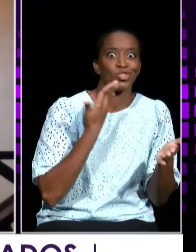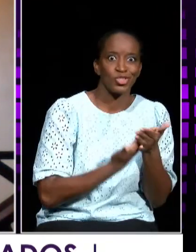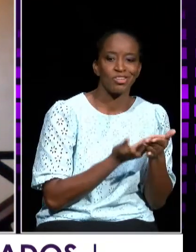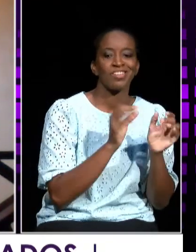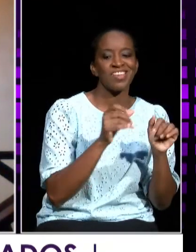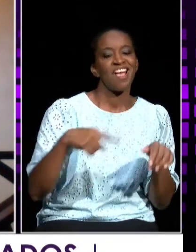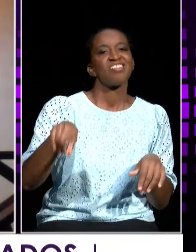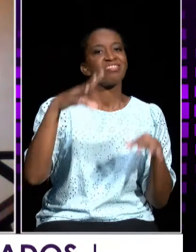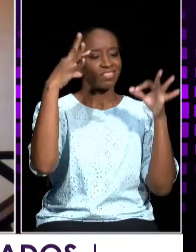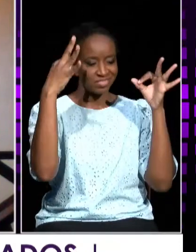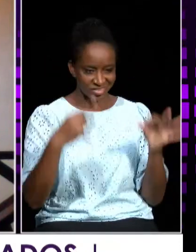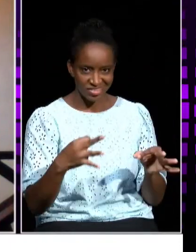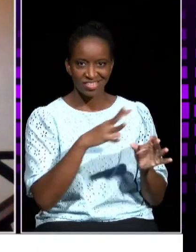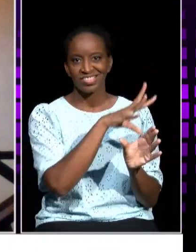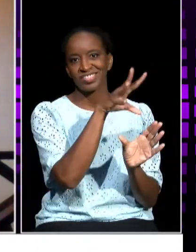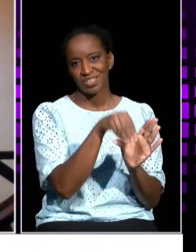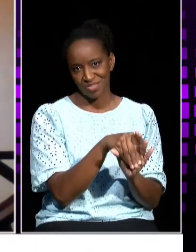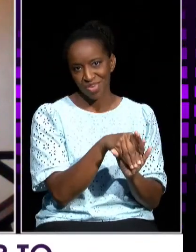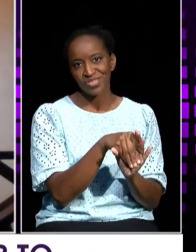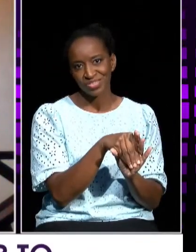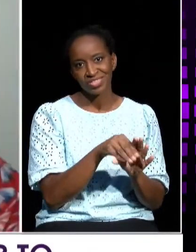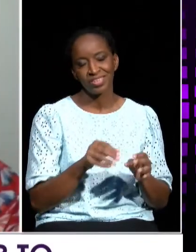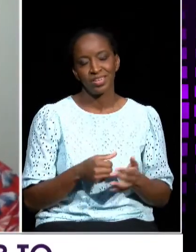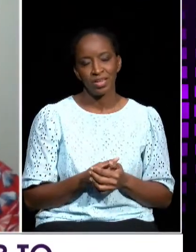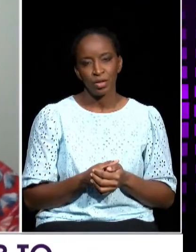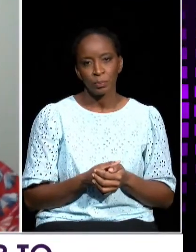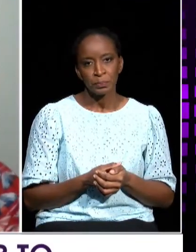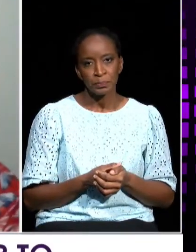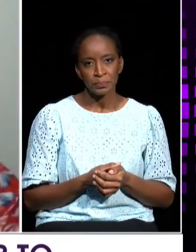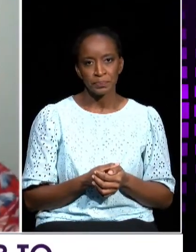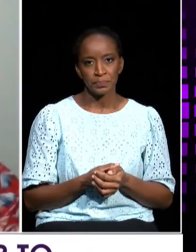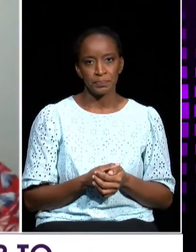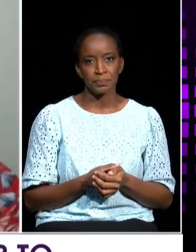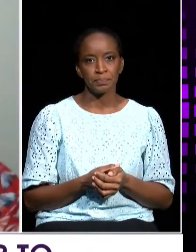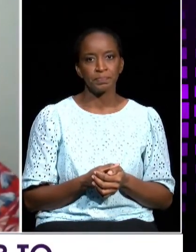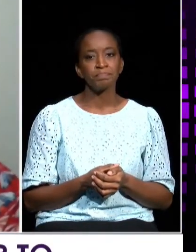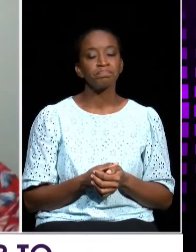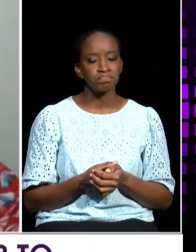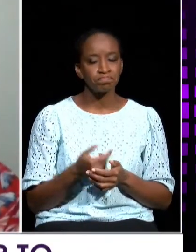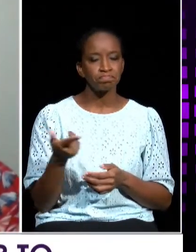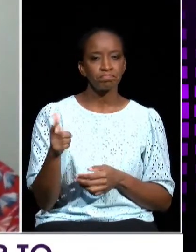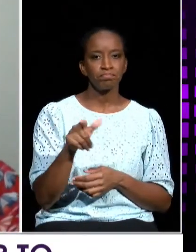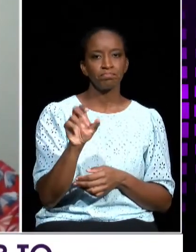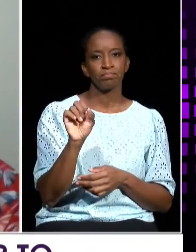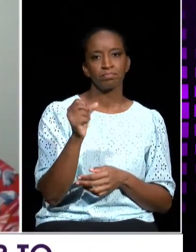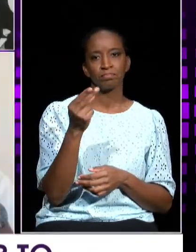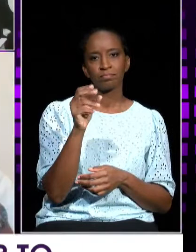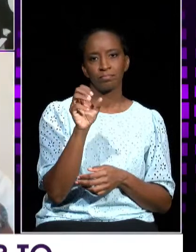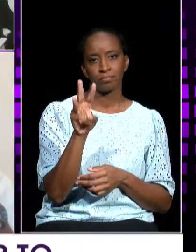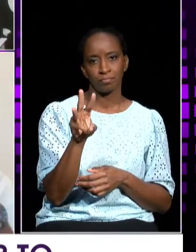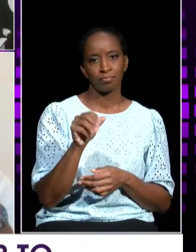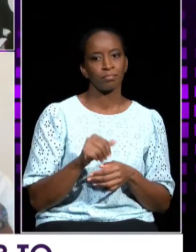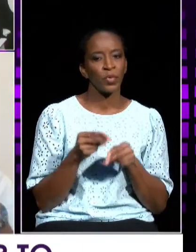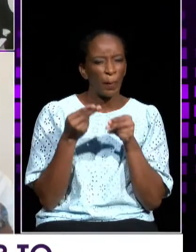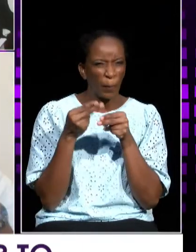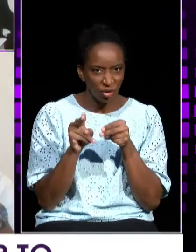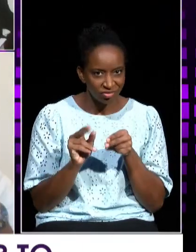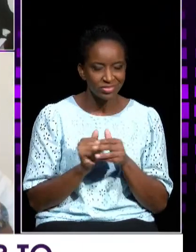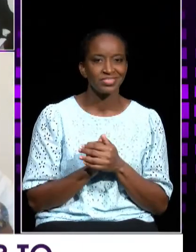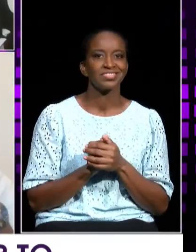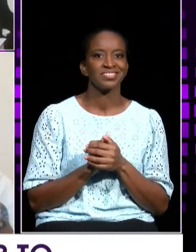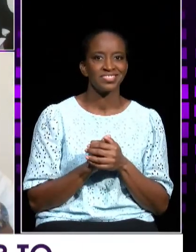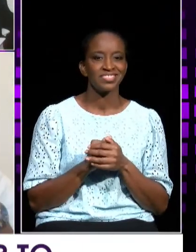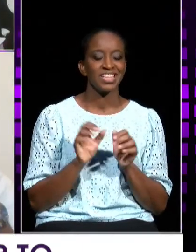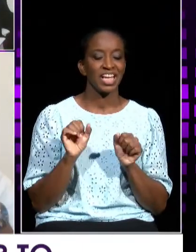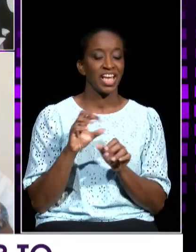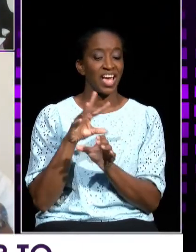positive alternative to be involved in. All right, Shem, we're going to come to you now. What are some positive, very quickly, some positive things young people can